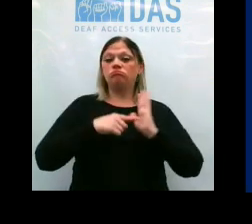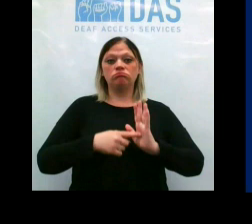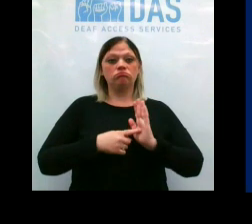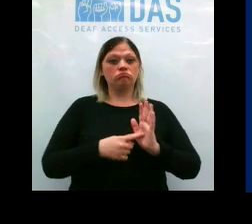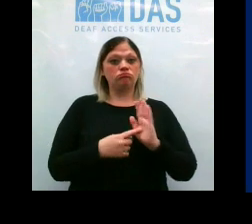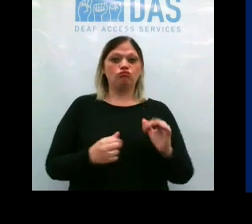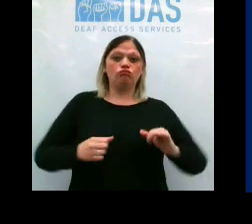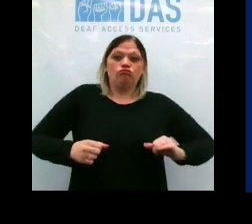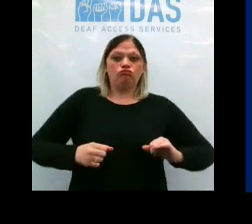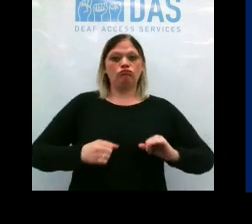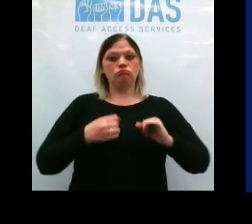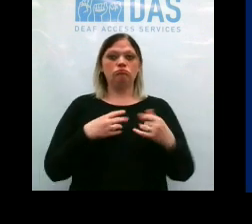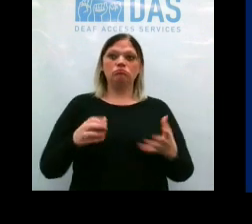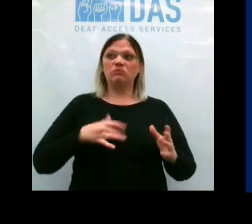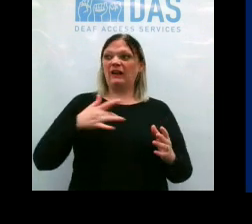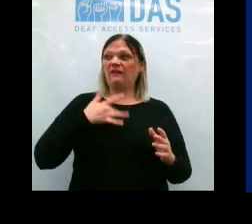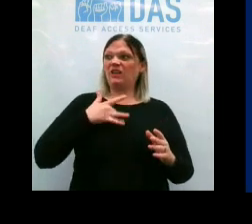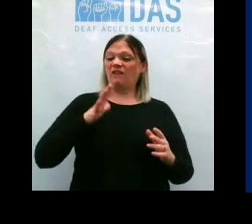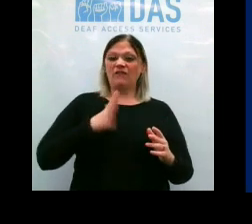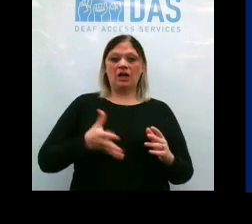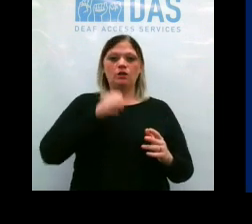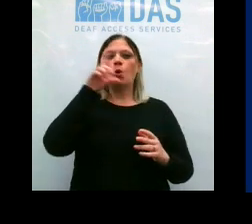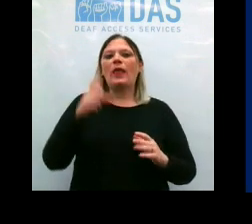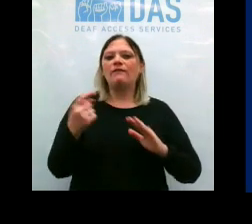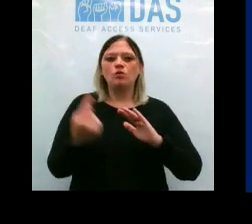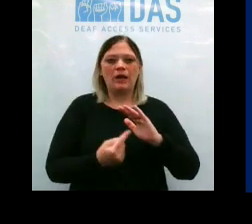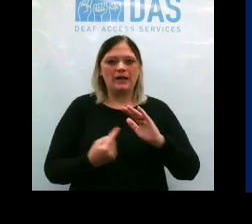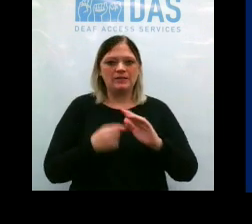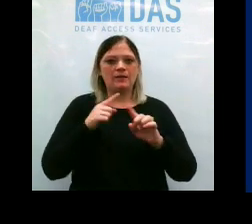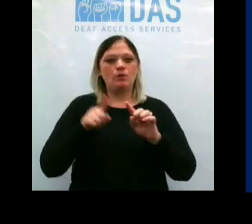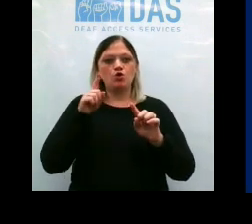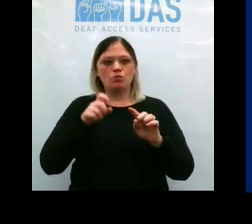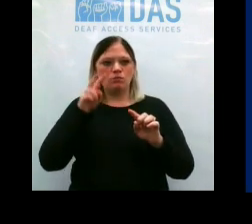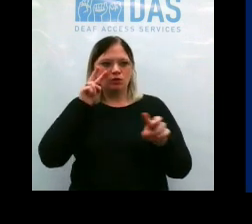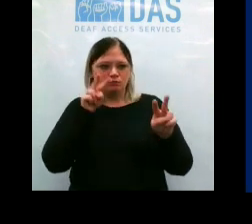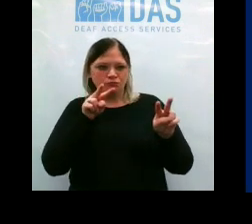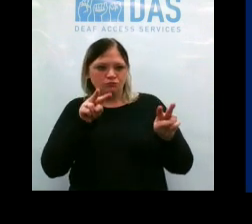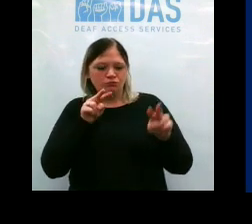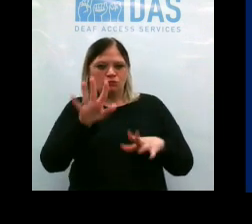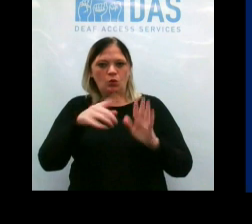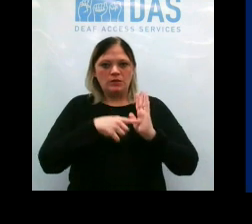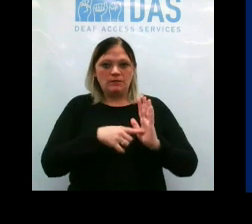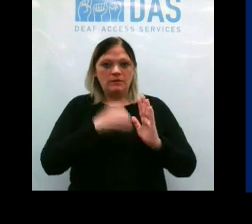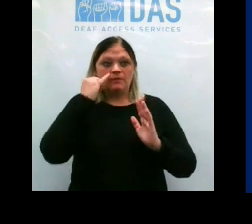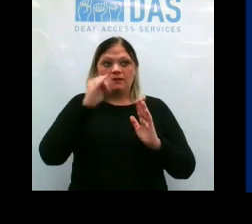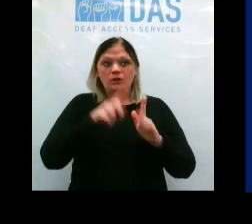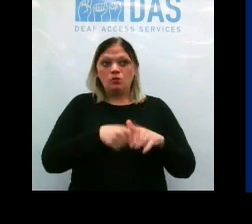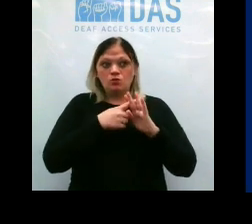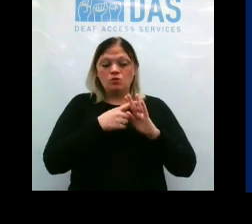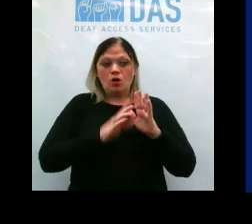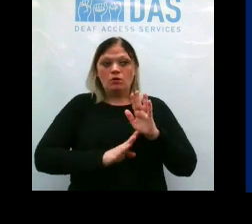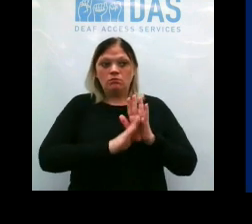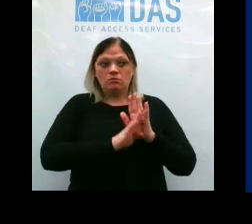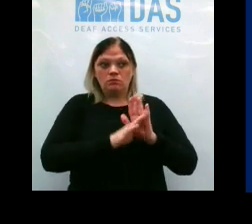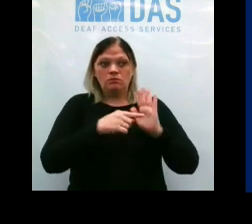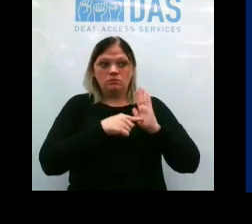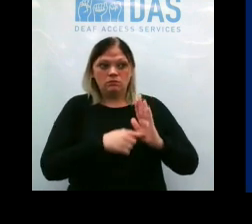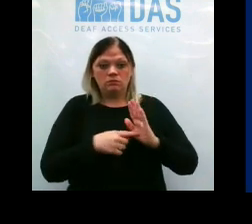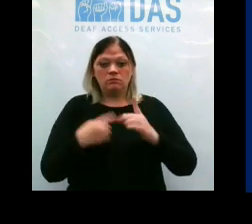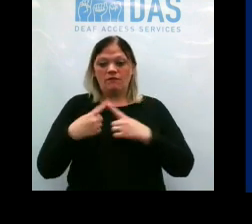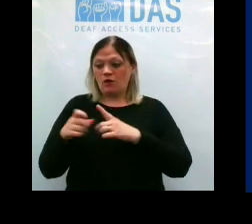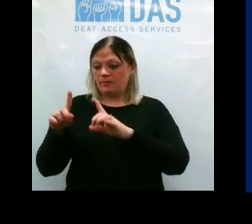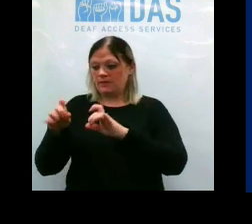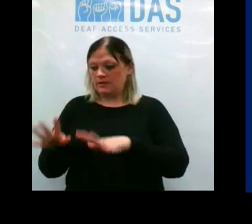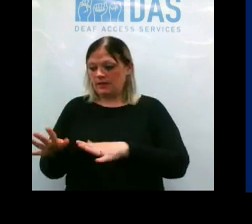are asymptomatic, you do not have to isolate, but you have to monitor your symptoms. And if you develop symptoms between the time you get tested